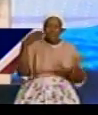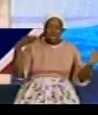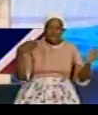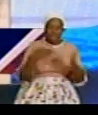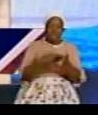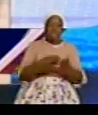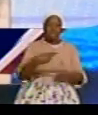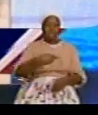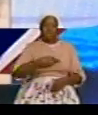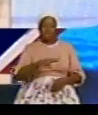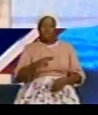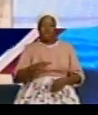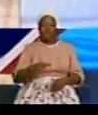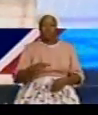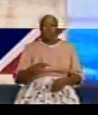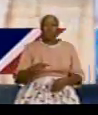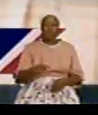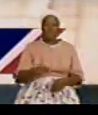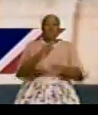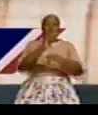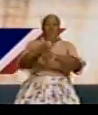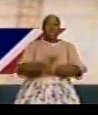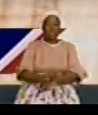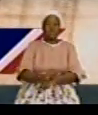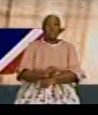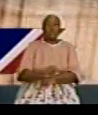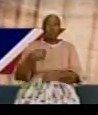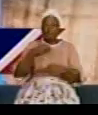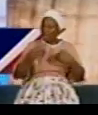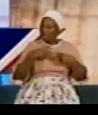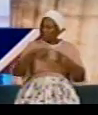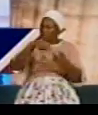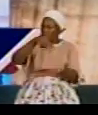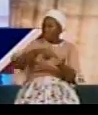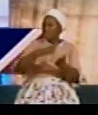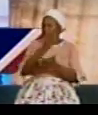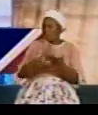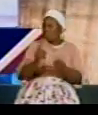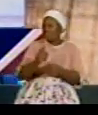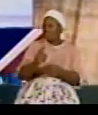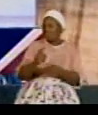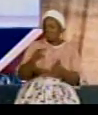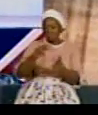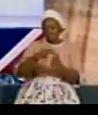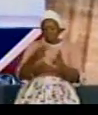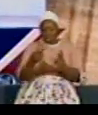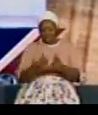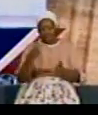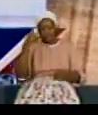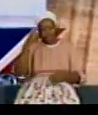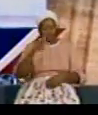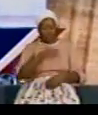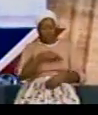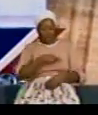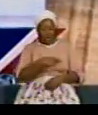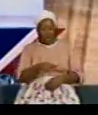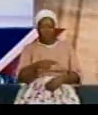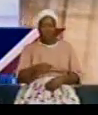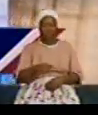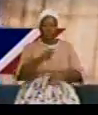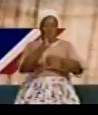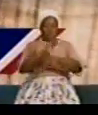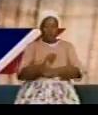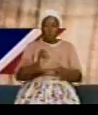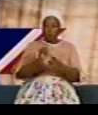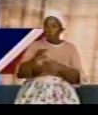tradition. Standing. We have to stand somewhere, either for religious tradition or